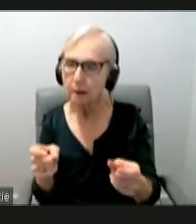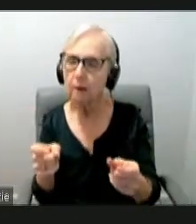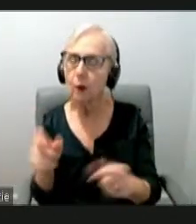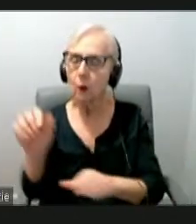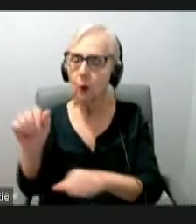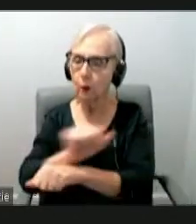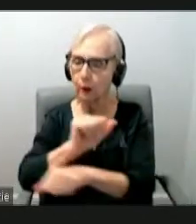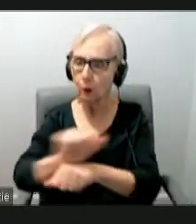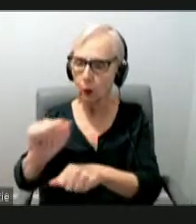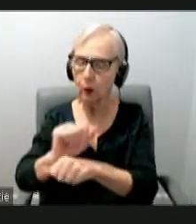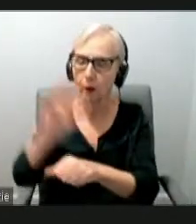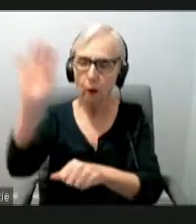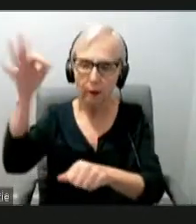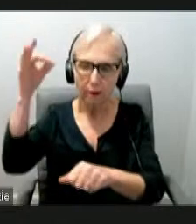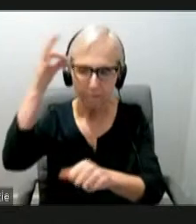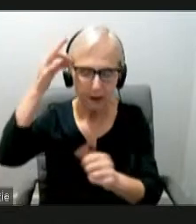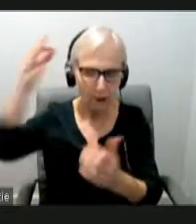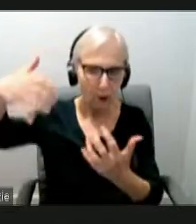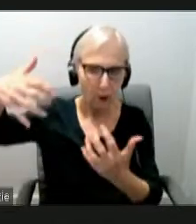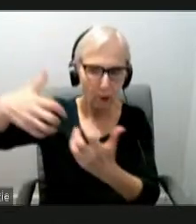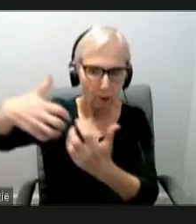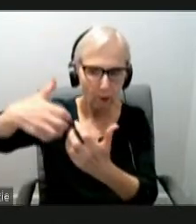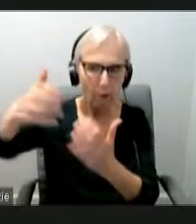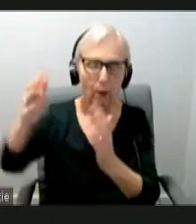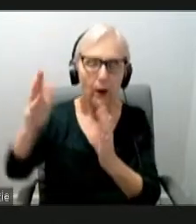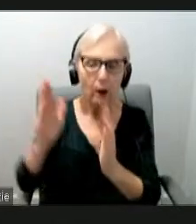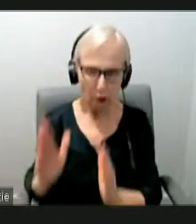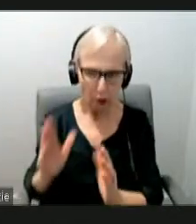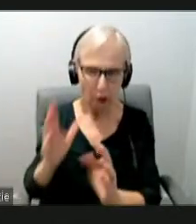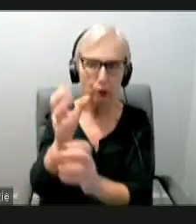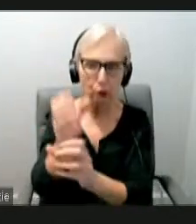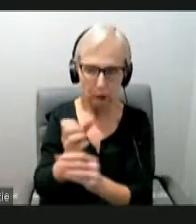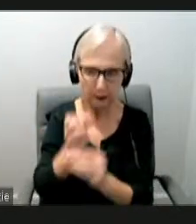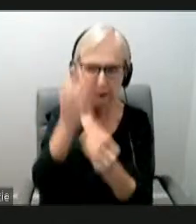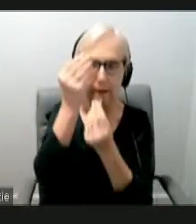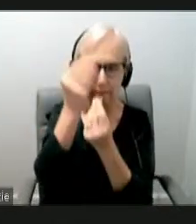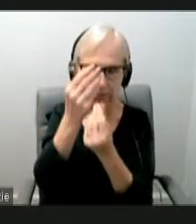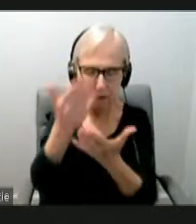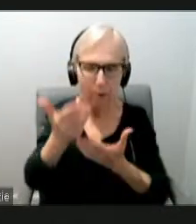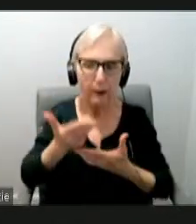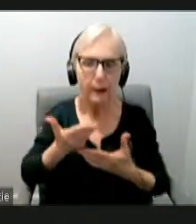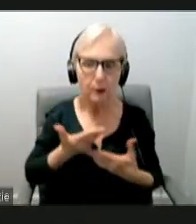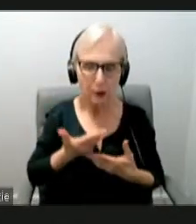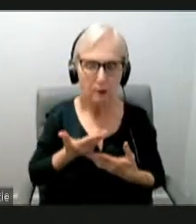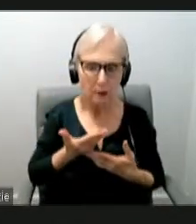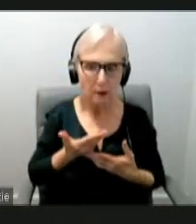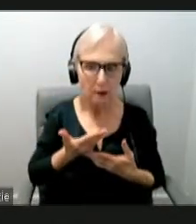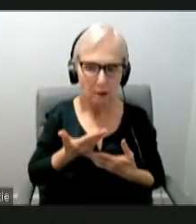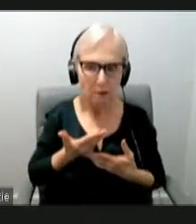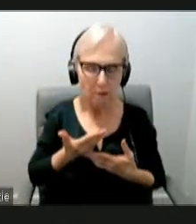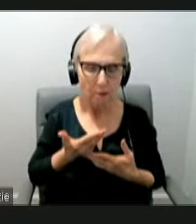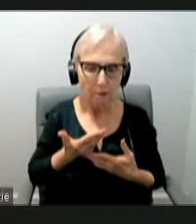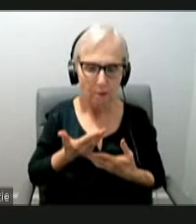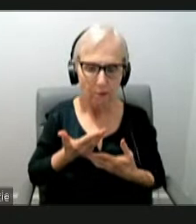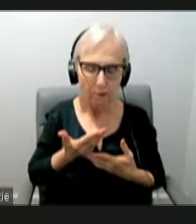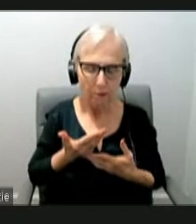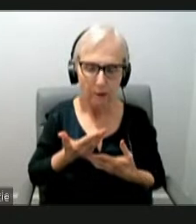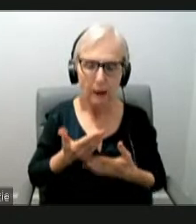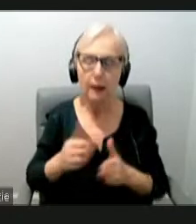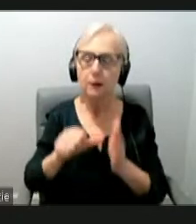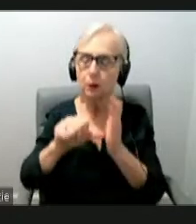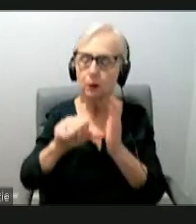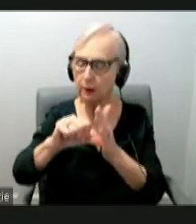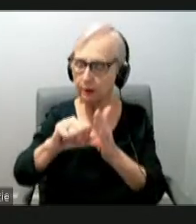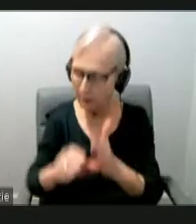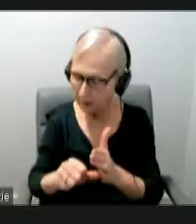working with our federal partners to get that information. And again, I will take this moment to just reiterate